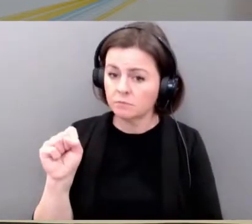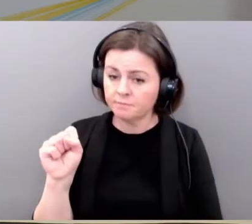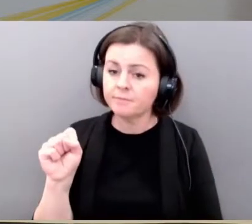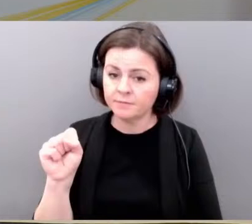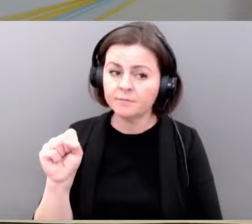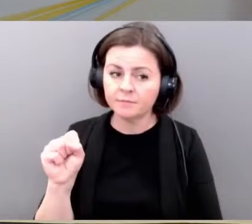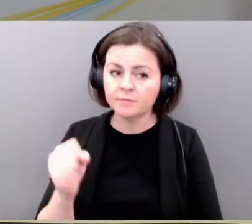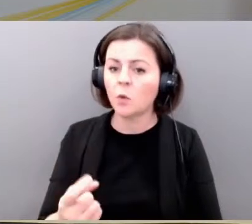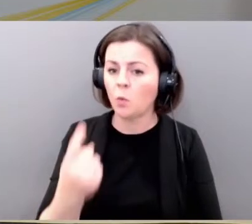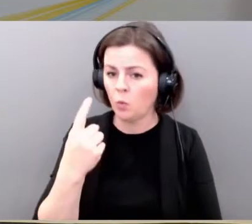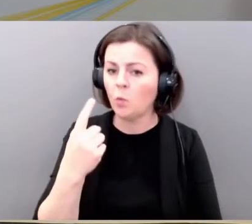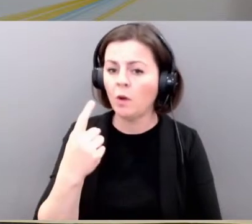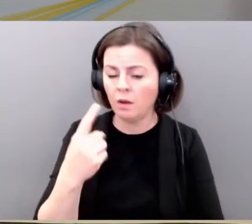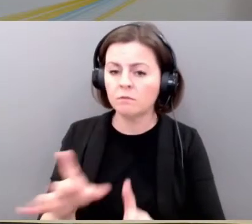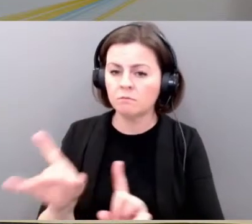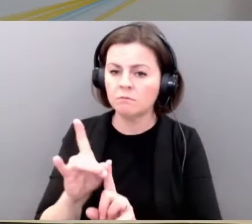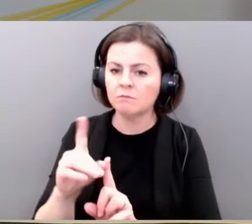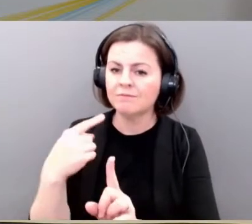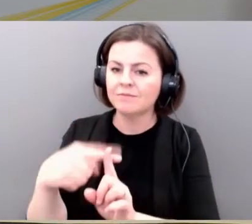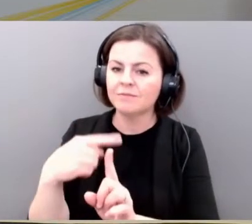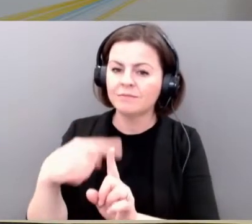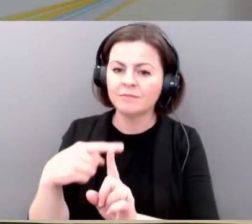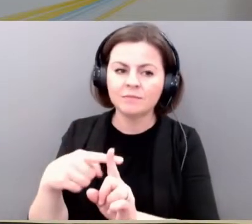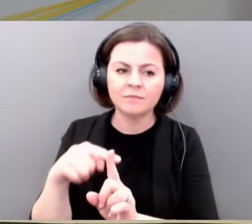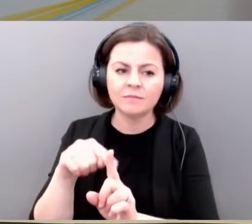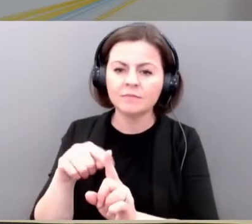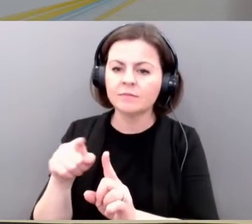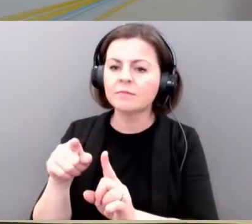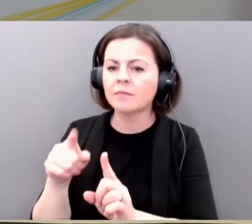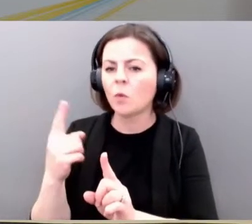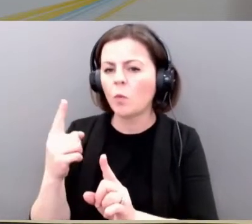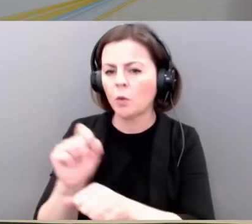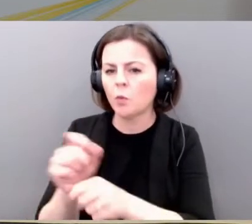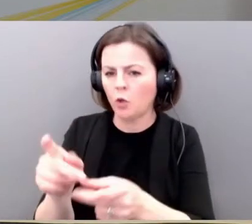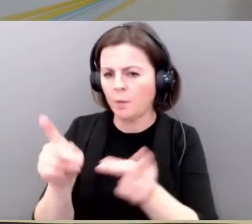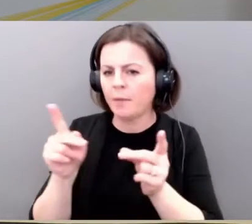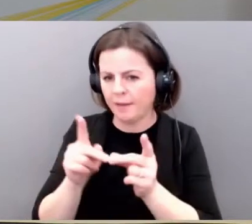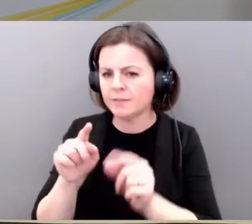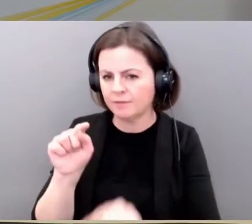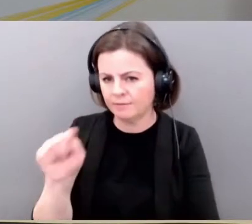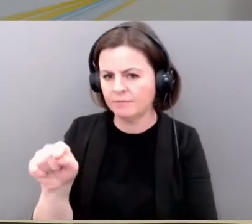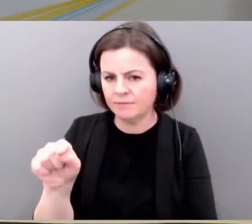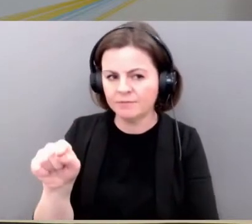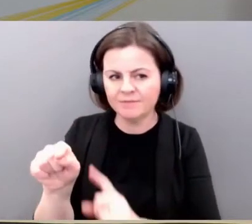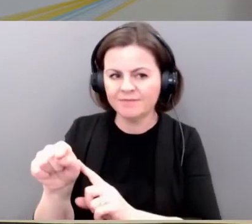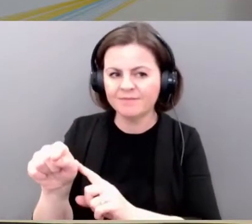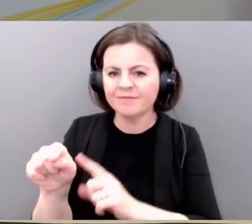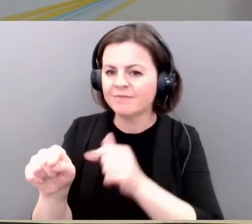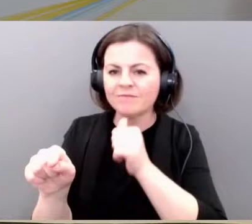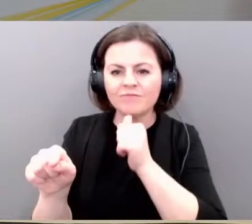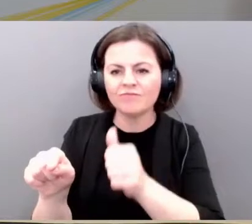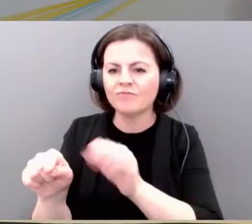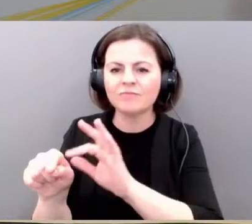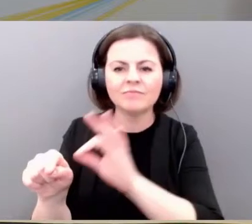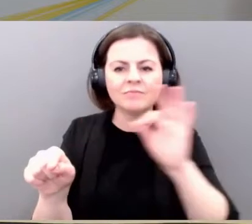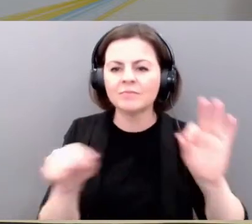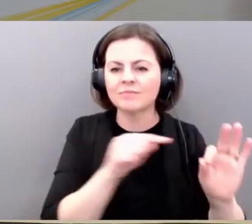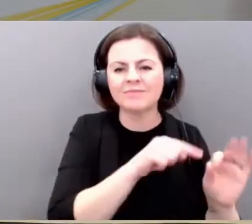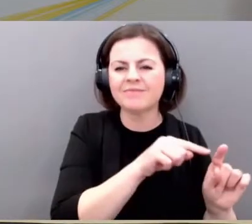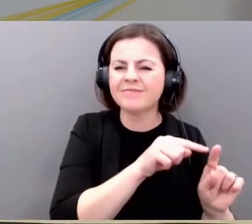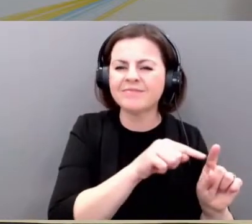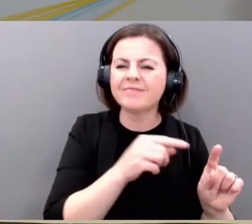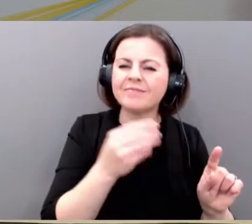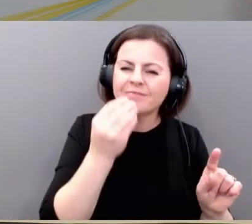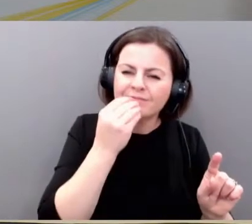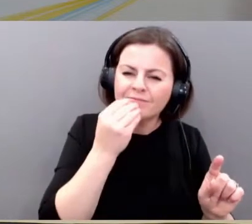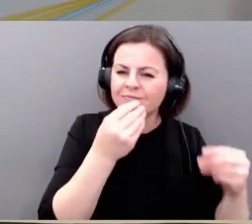case identified with a workplace. That was not eating establishment, but it